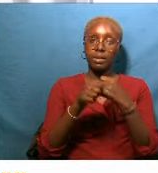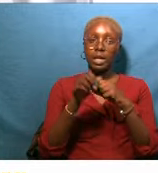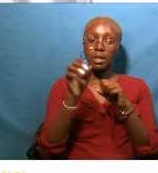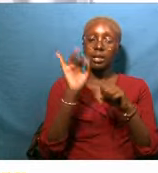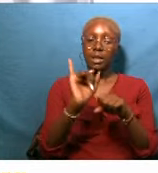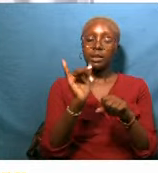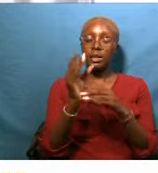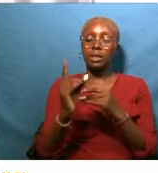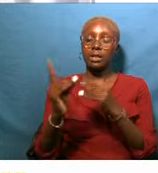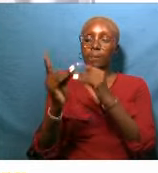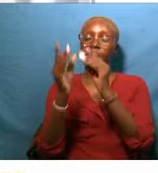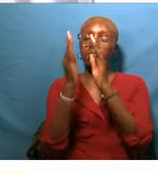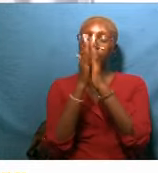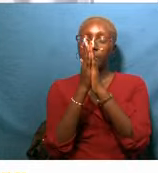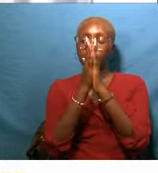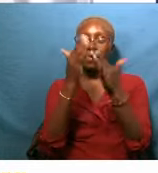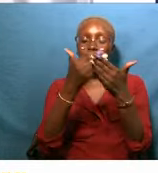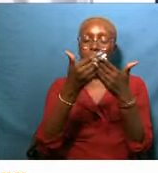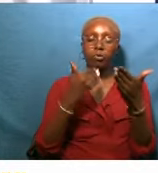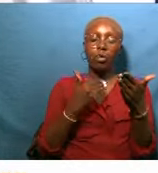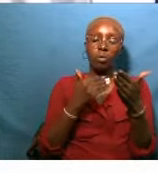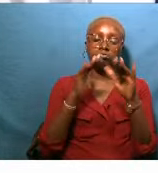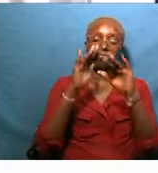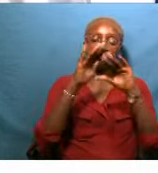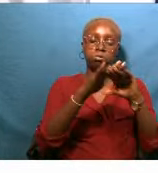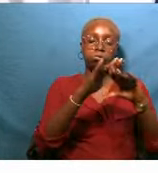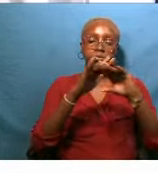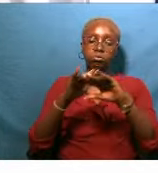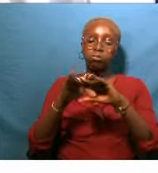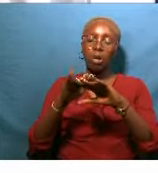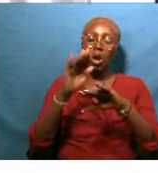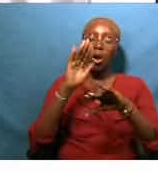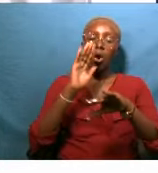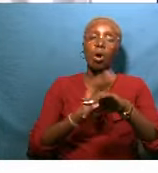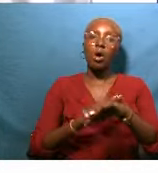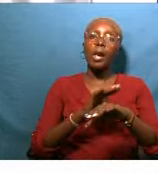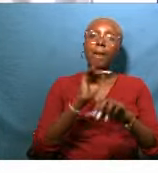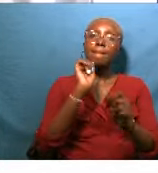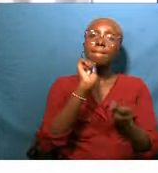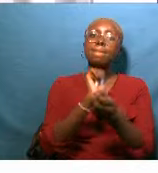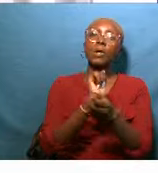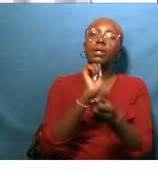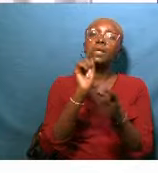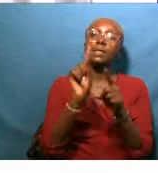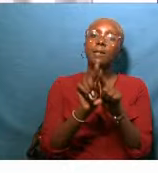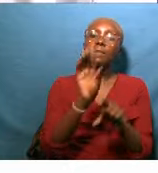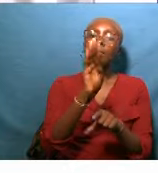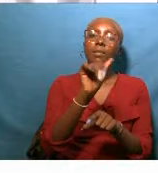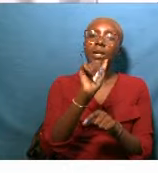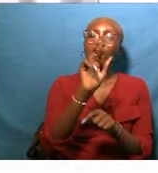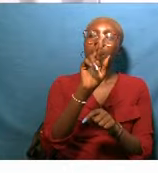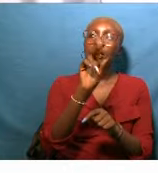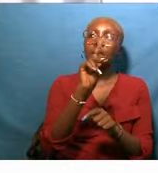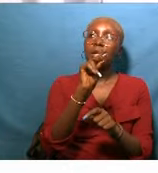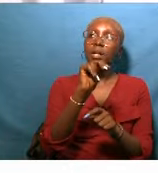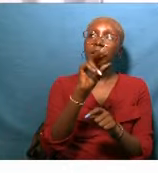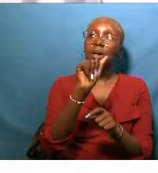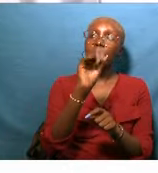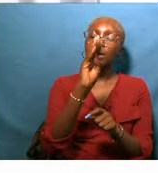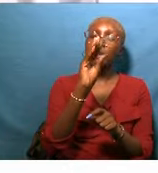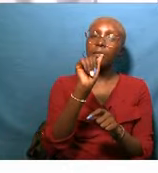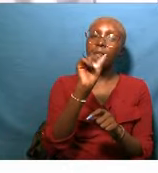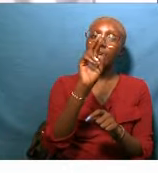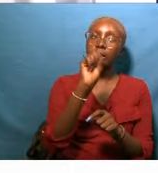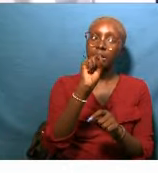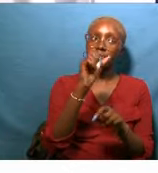prayed before laying hands on Paul and Barnabas and sending them out. So also ourselves, as we follow